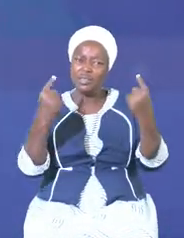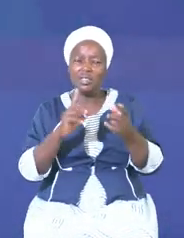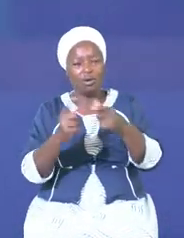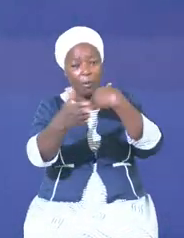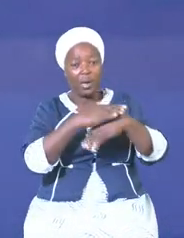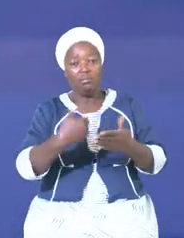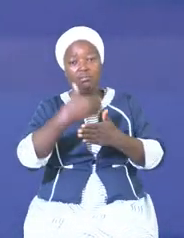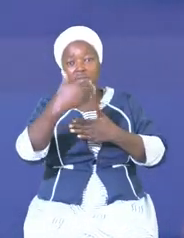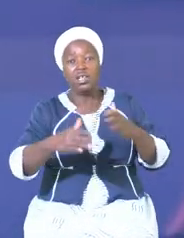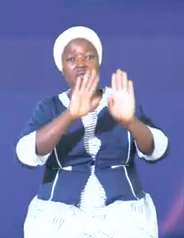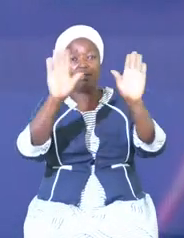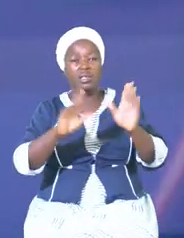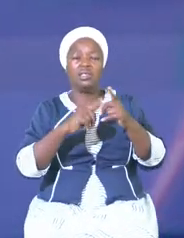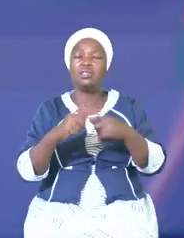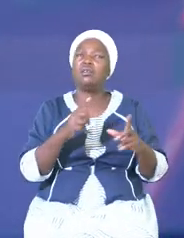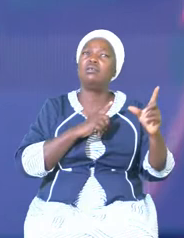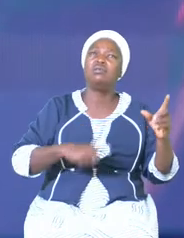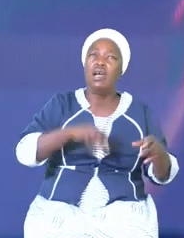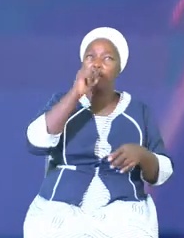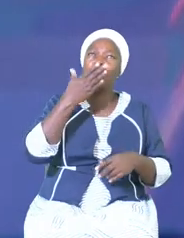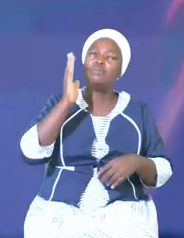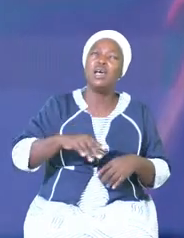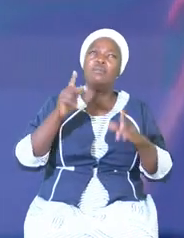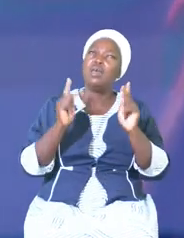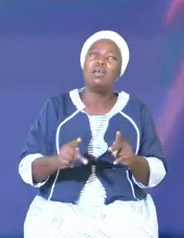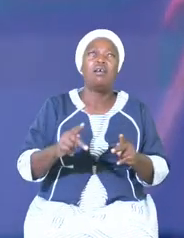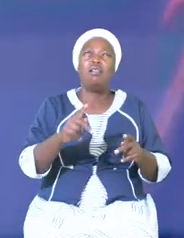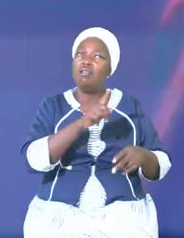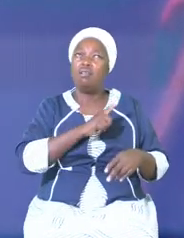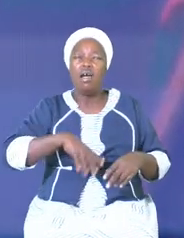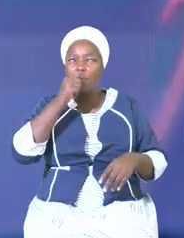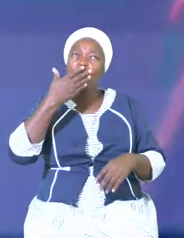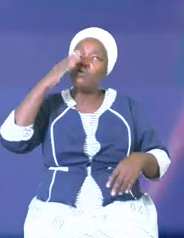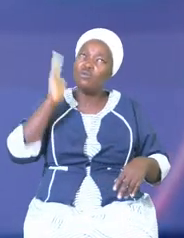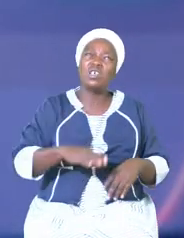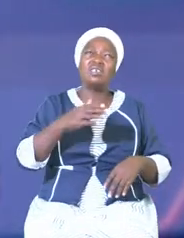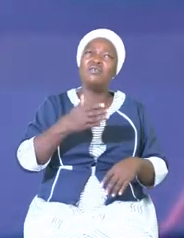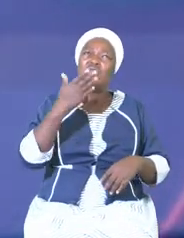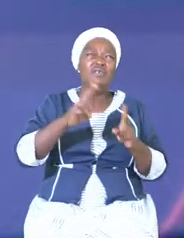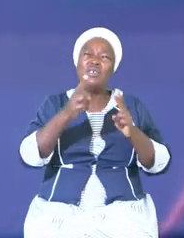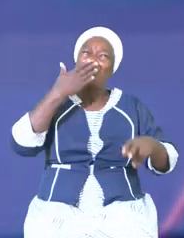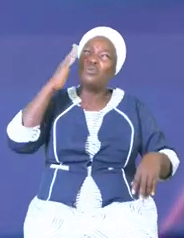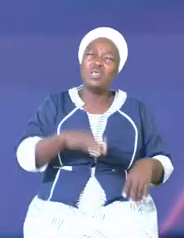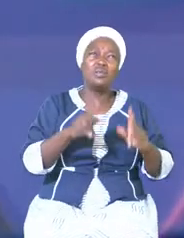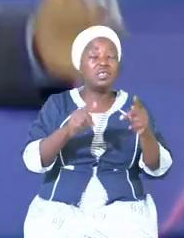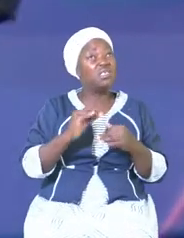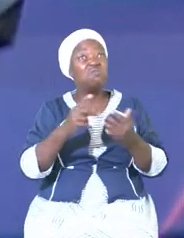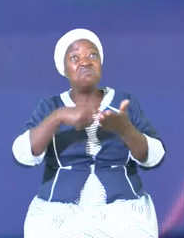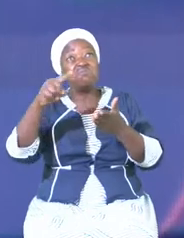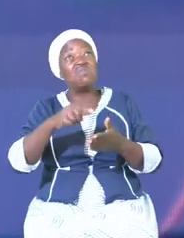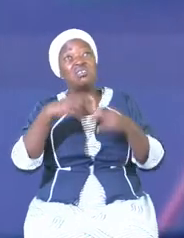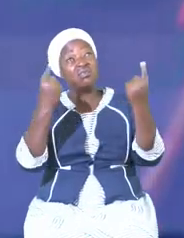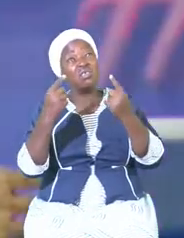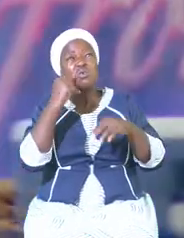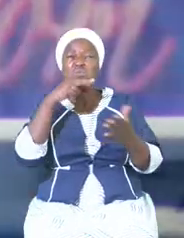Lord, I'm a bad person, I'm a wicked person. If thou shalt mark iniquity, who will stand? But I'm